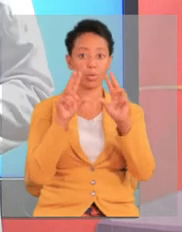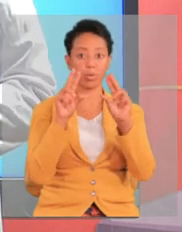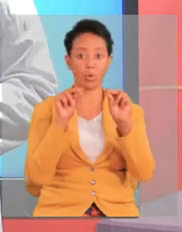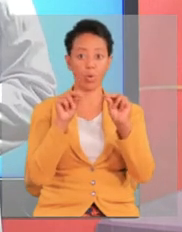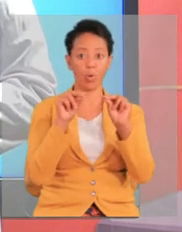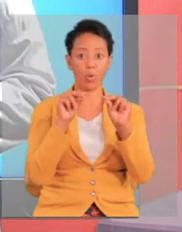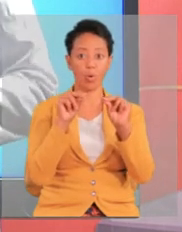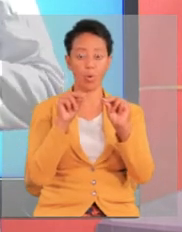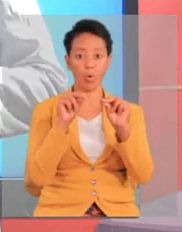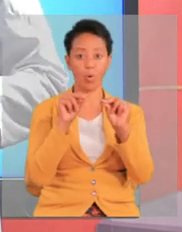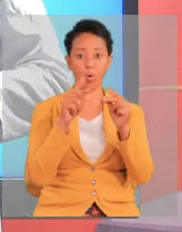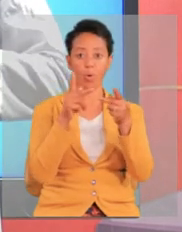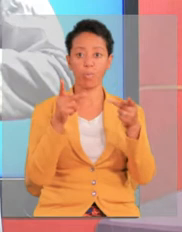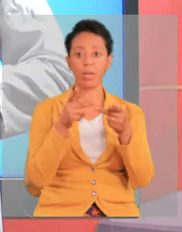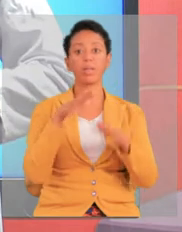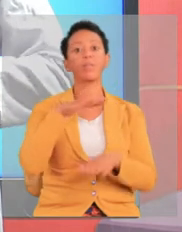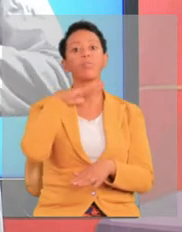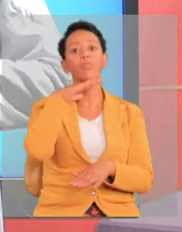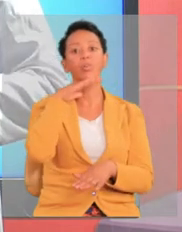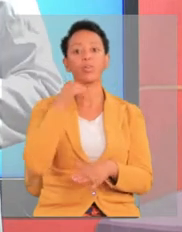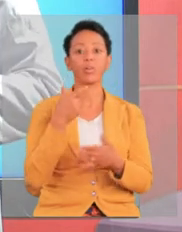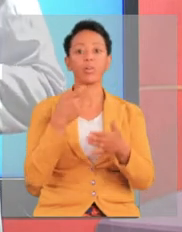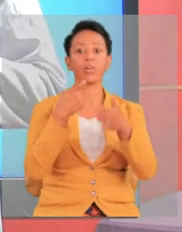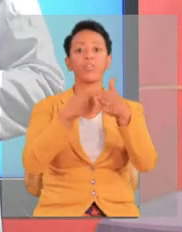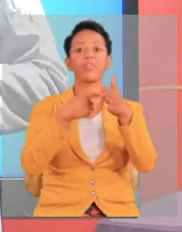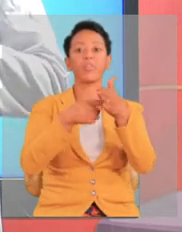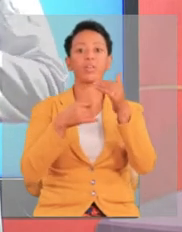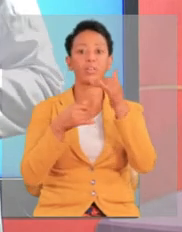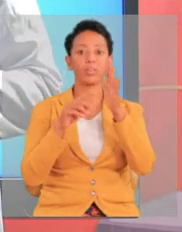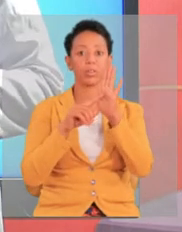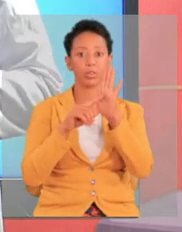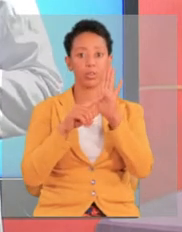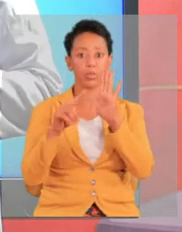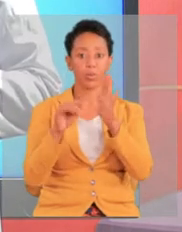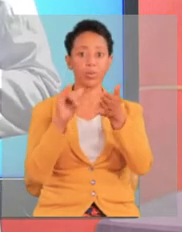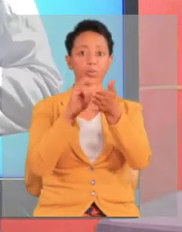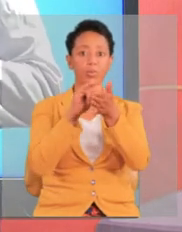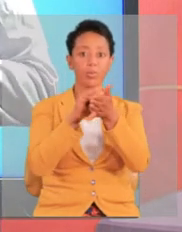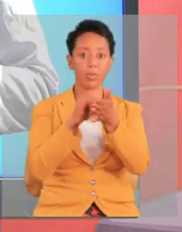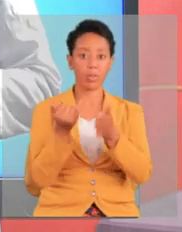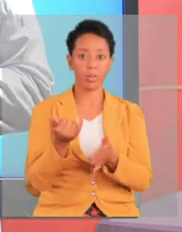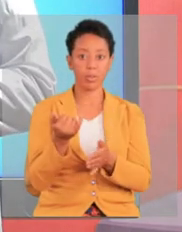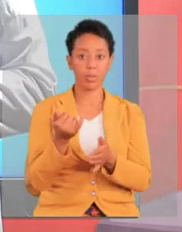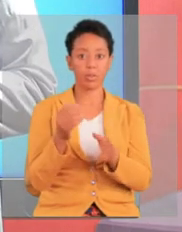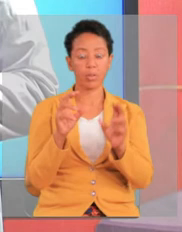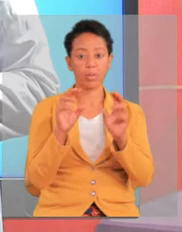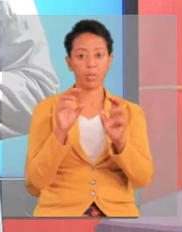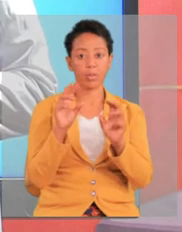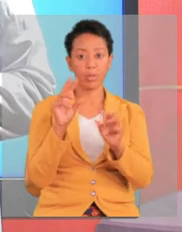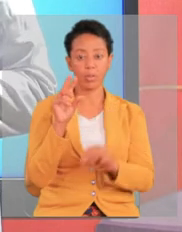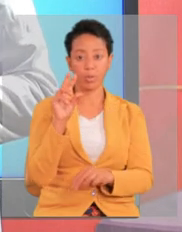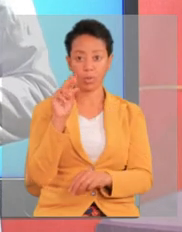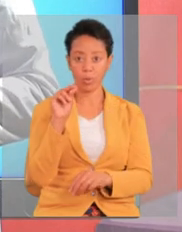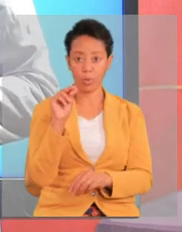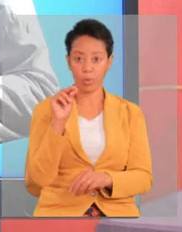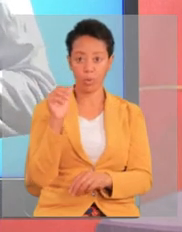full, in other words. So the effect shows that you don't have any kind of